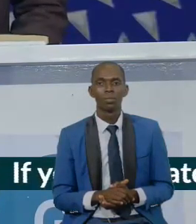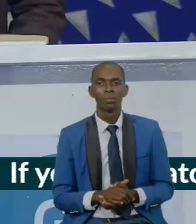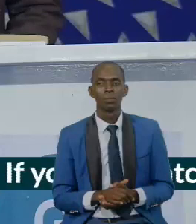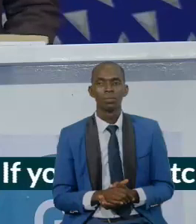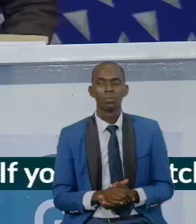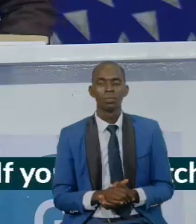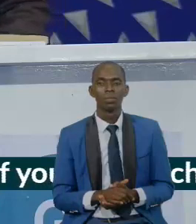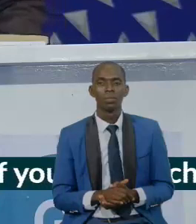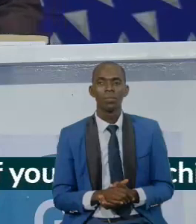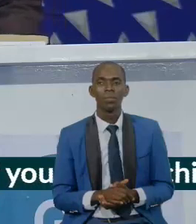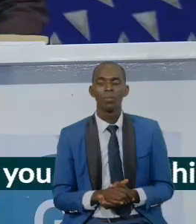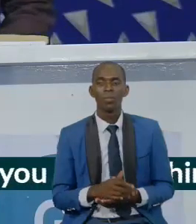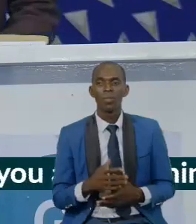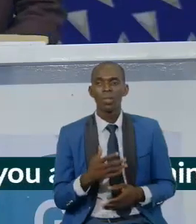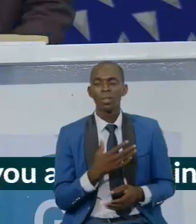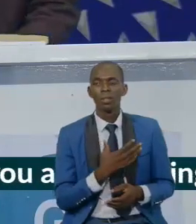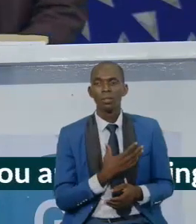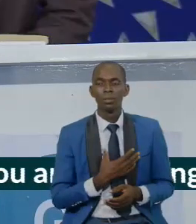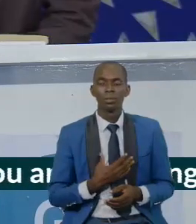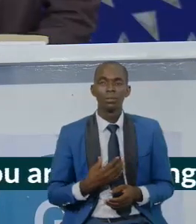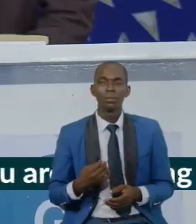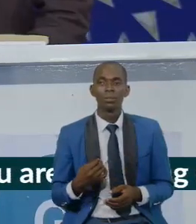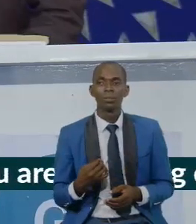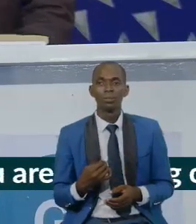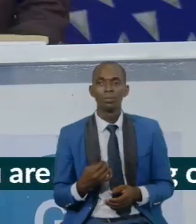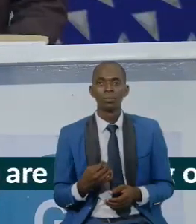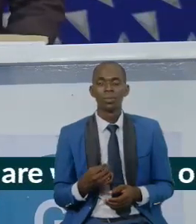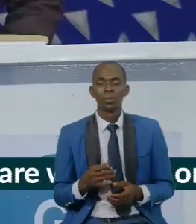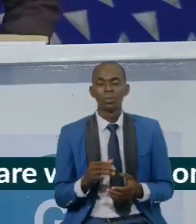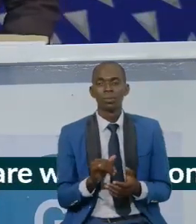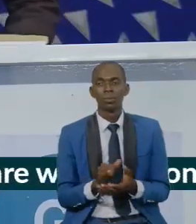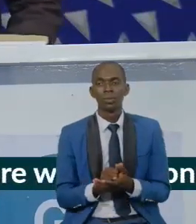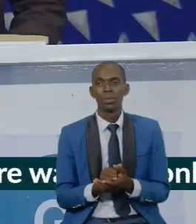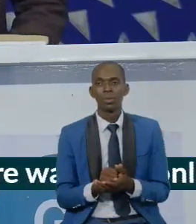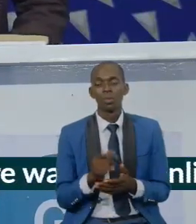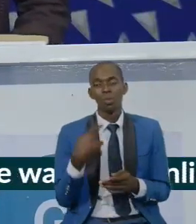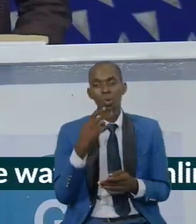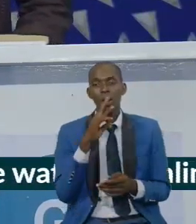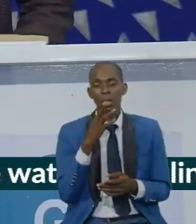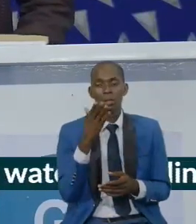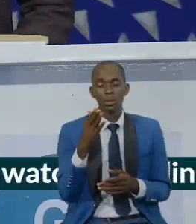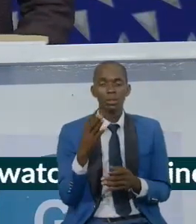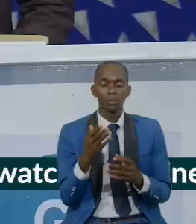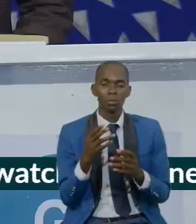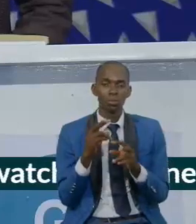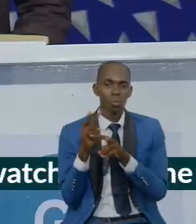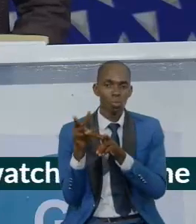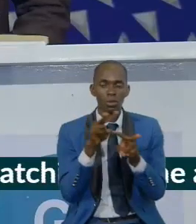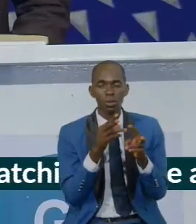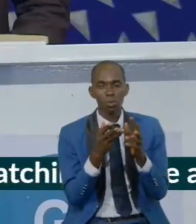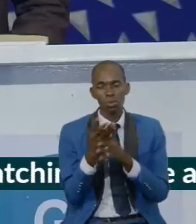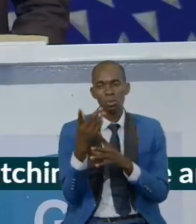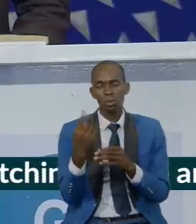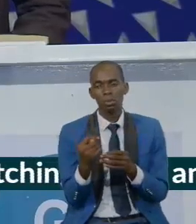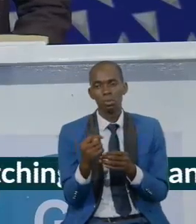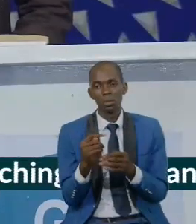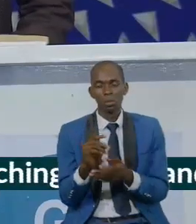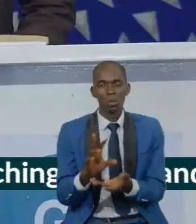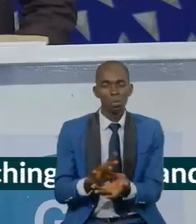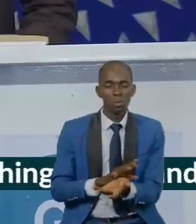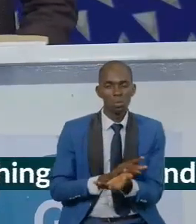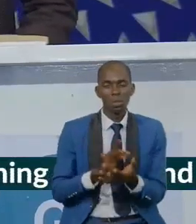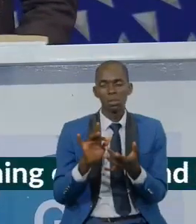And for our friends who are following up in the social media, this is the link we are going to give you to fill your correct